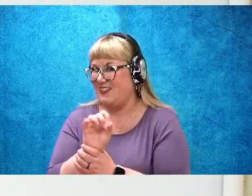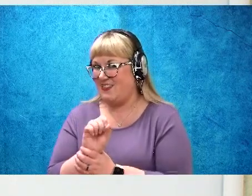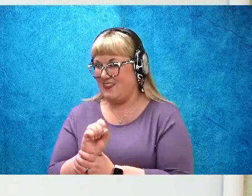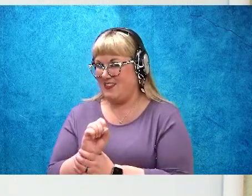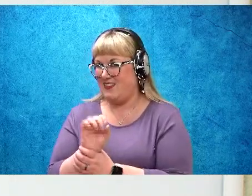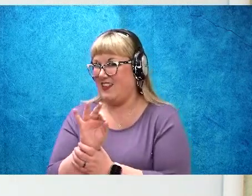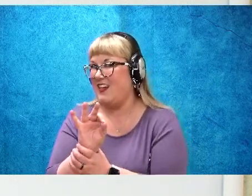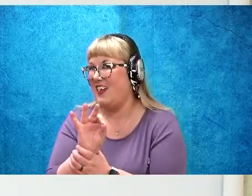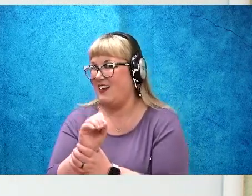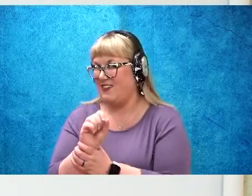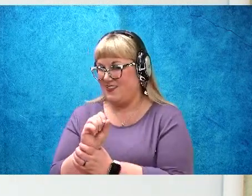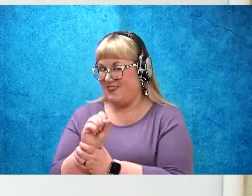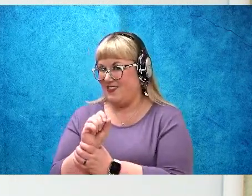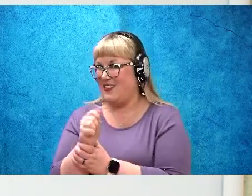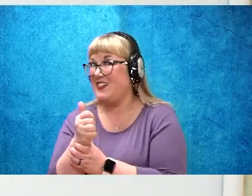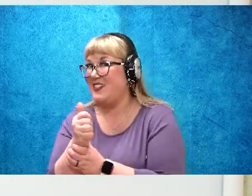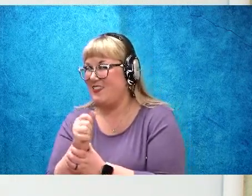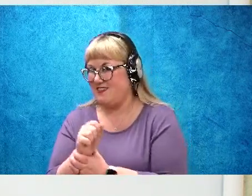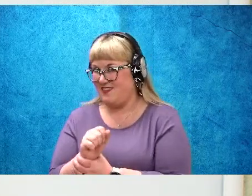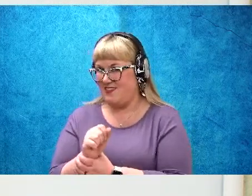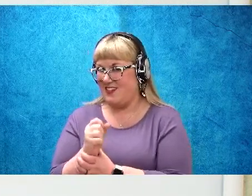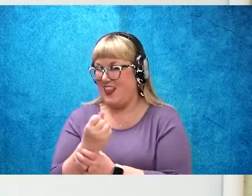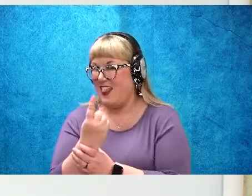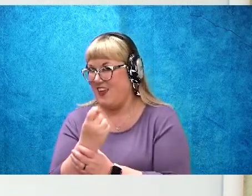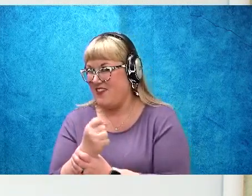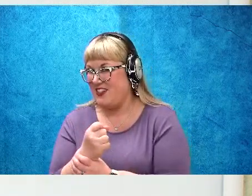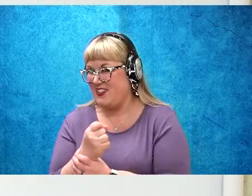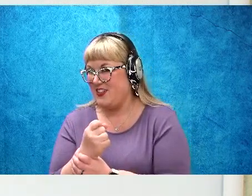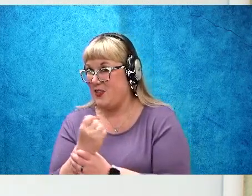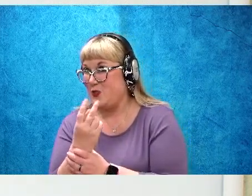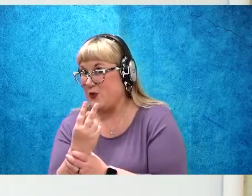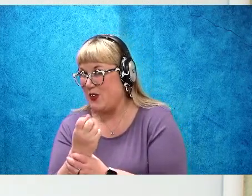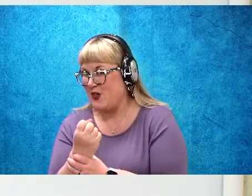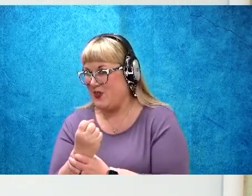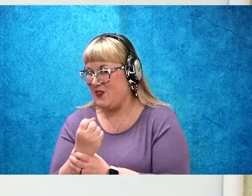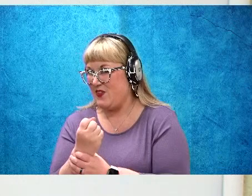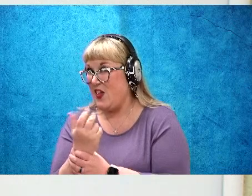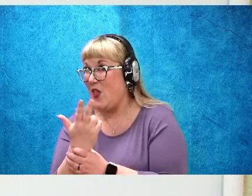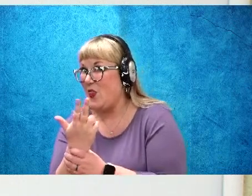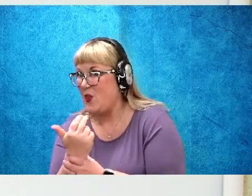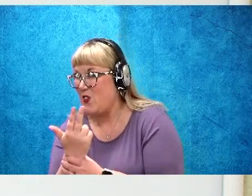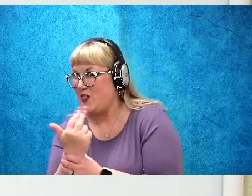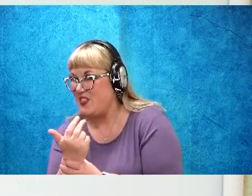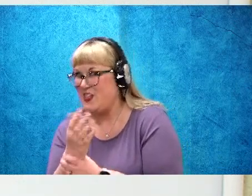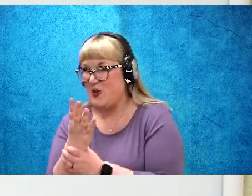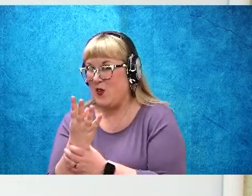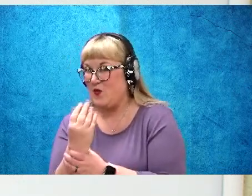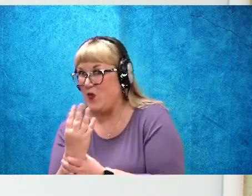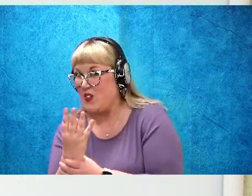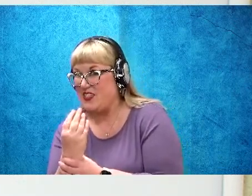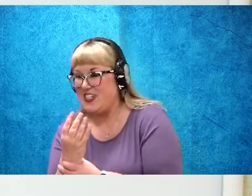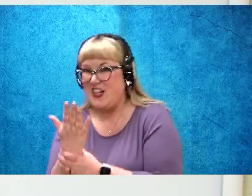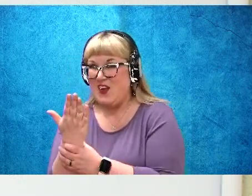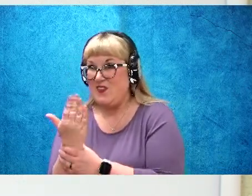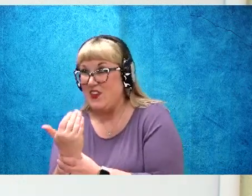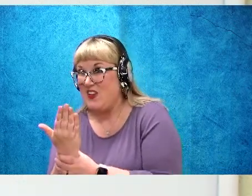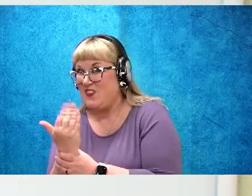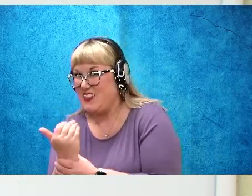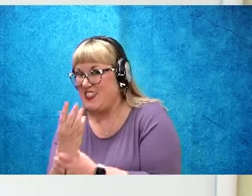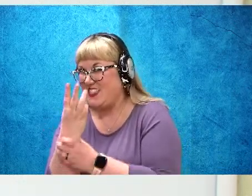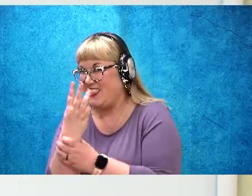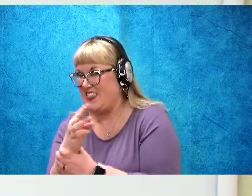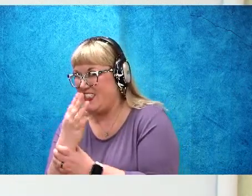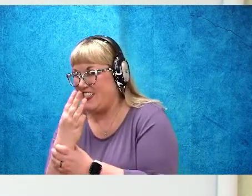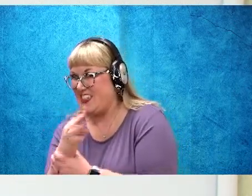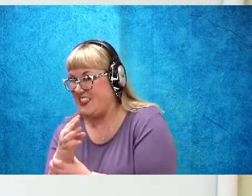8, 9, 10, 11, 12, 13, 14,